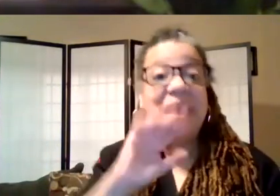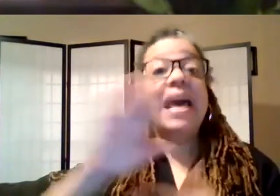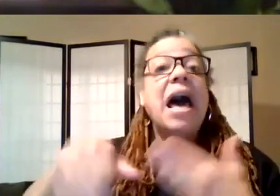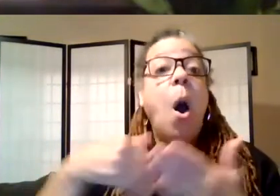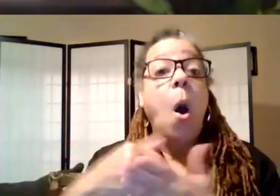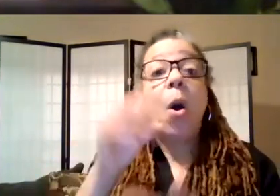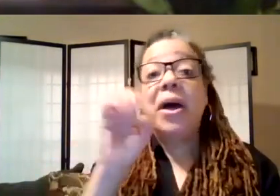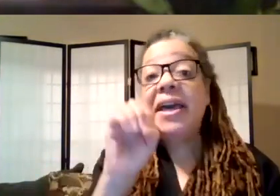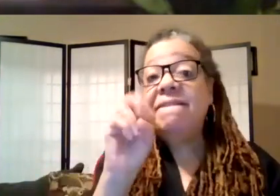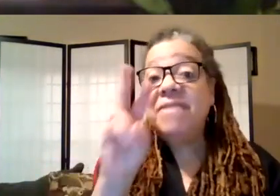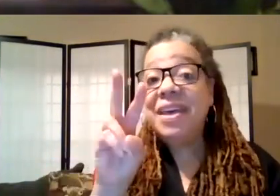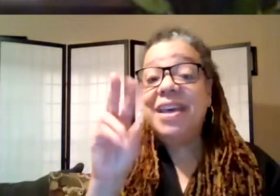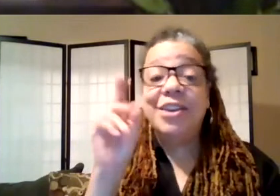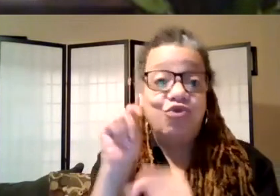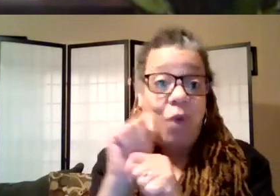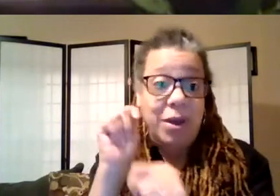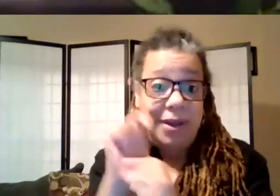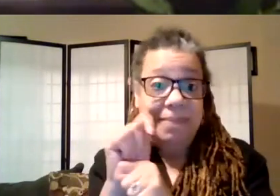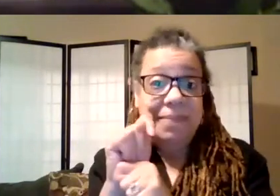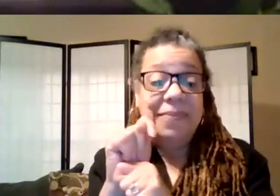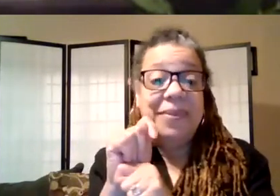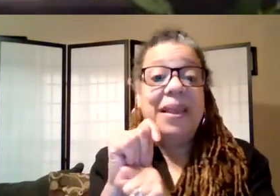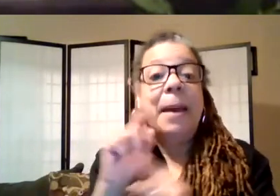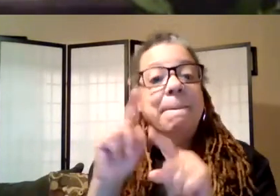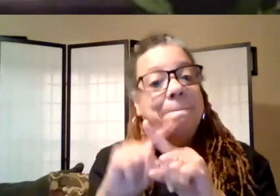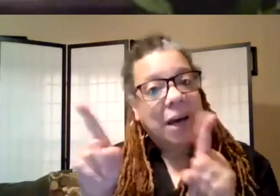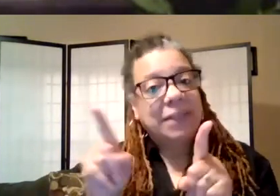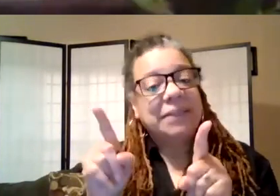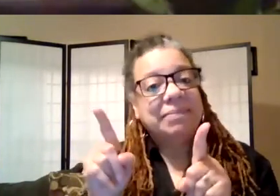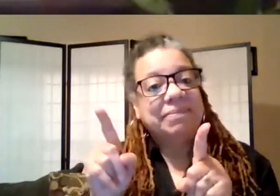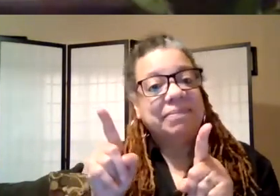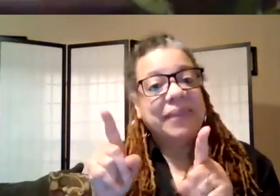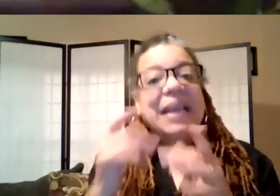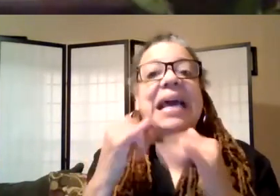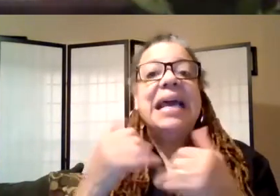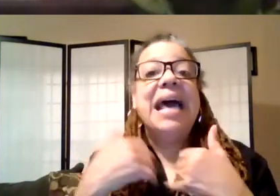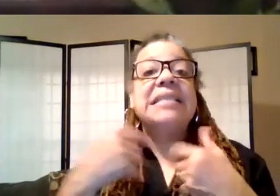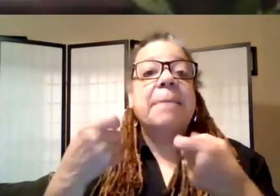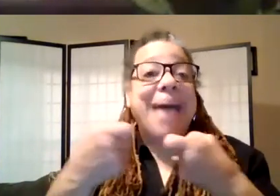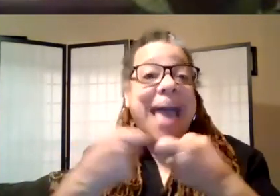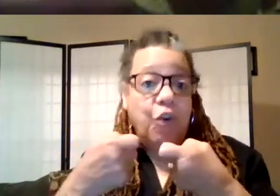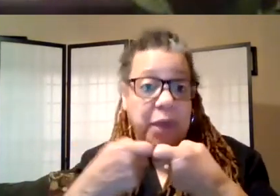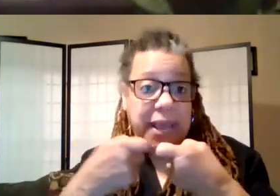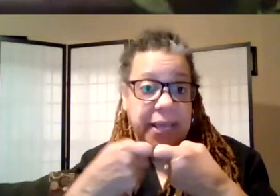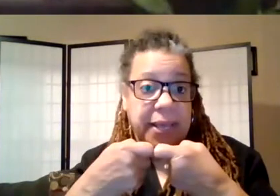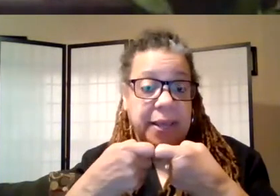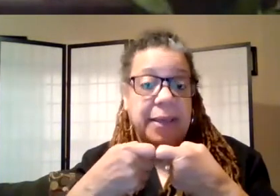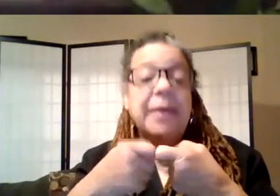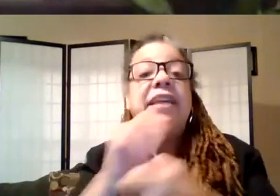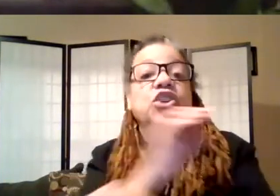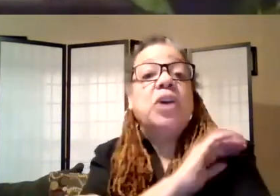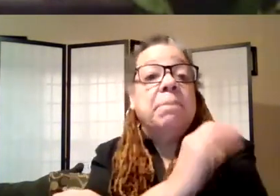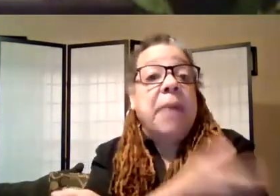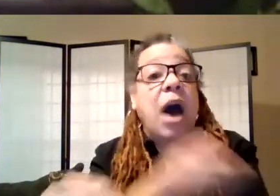just because it's all EV and they're going to install the electric vehicle infrastructure, but because it contains a battery that allows them to power their houses